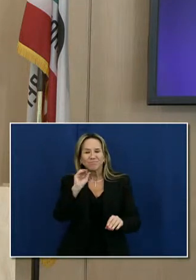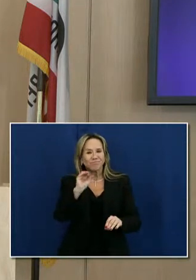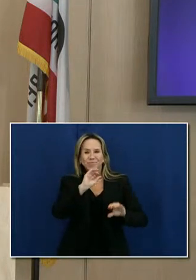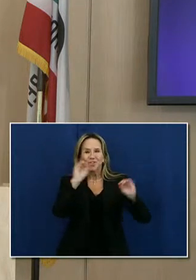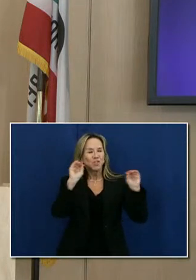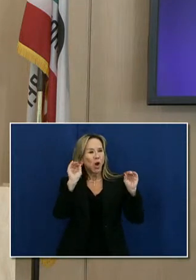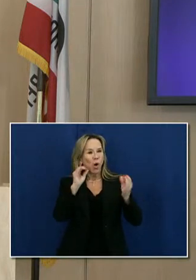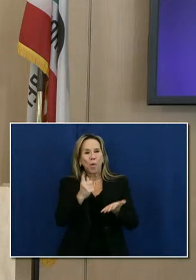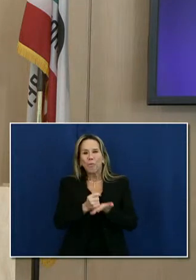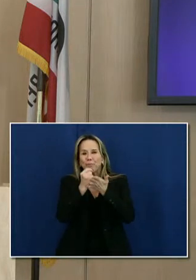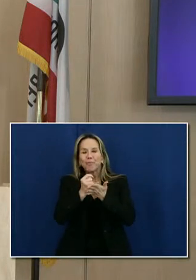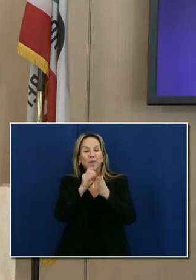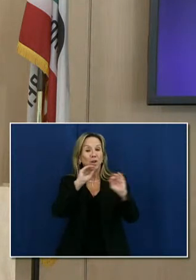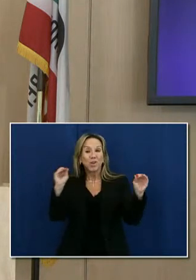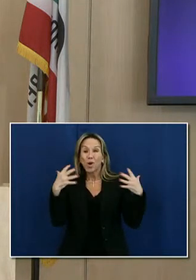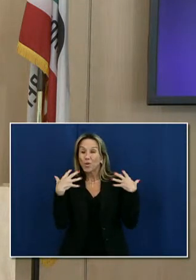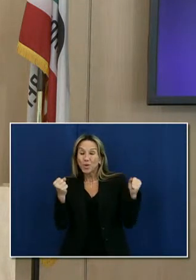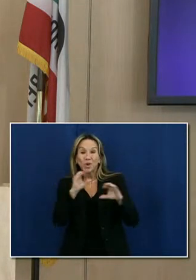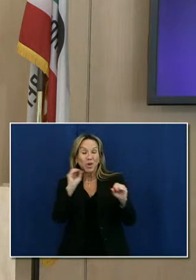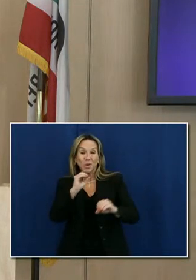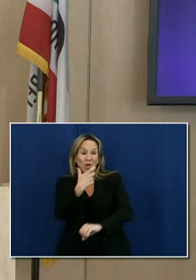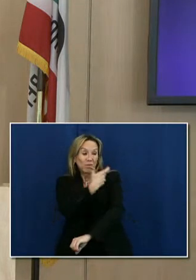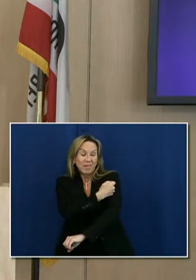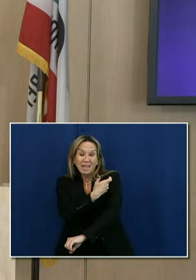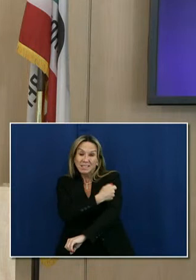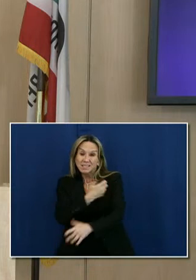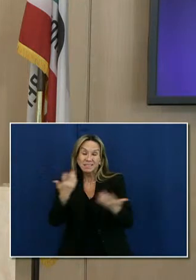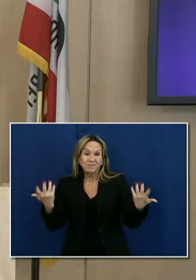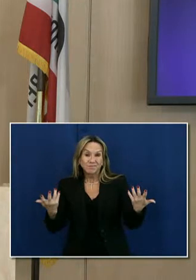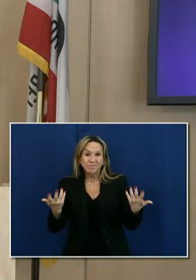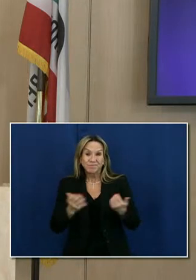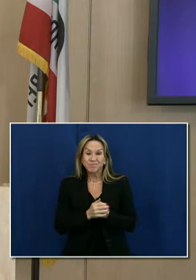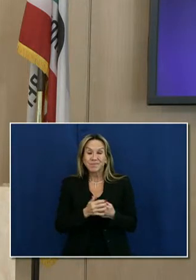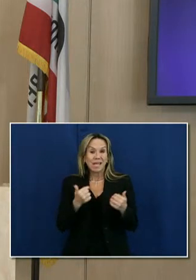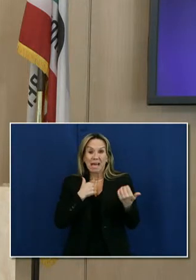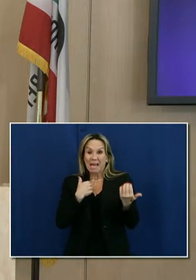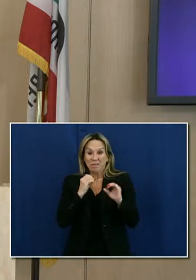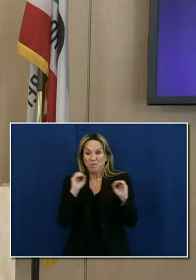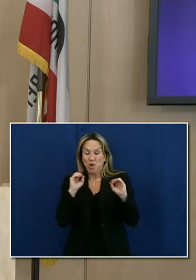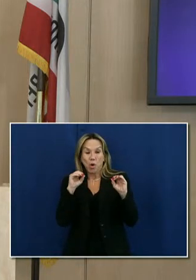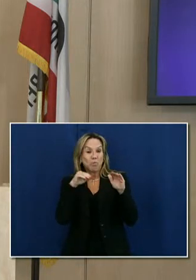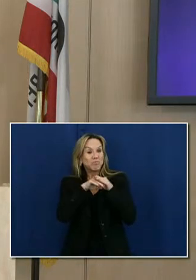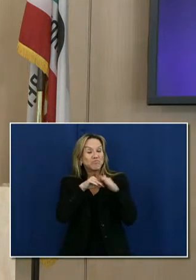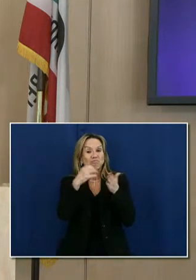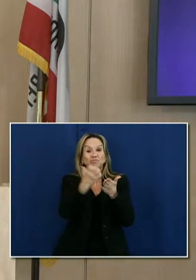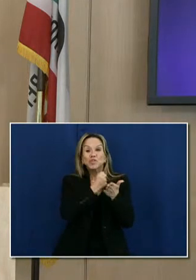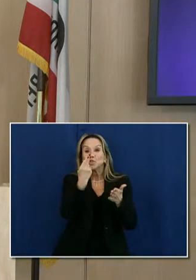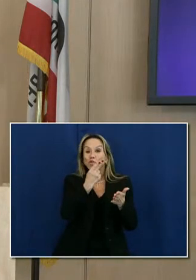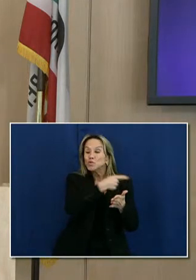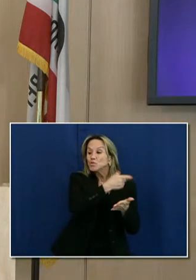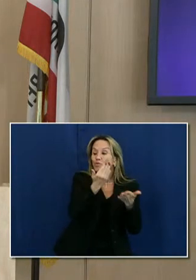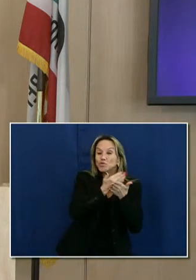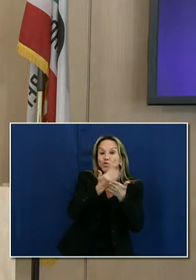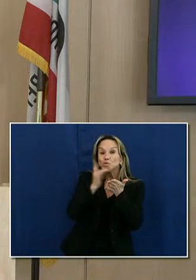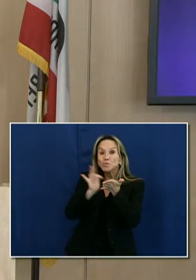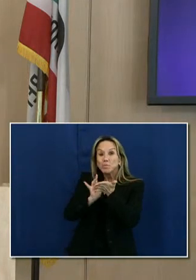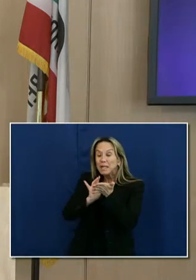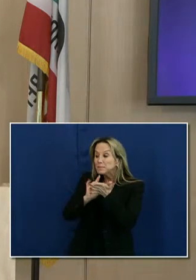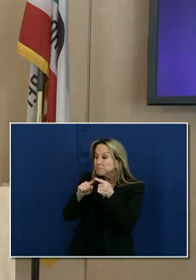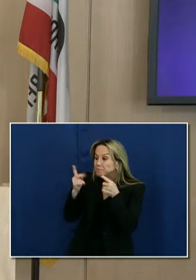There was no cure. There's no vaccine. I didn't have access to experimental drugs. I had good supportive